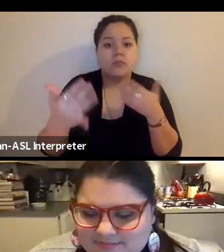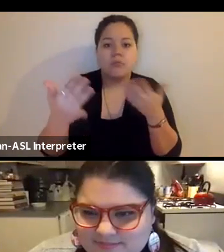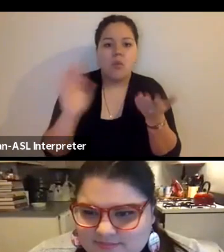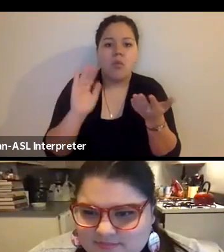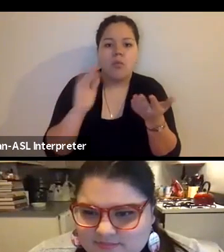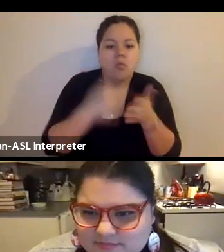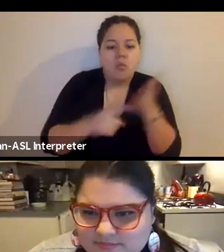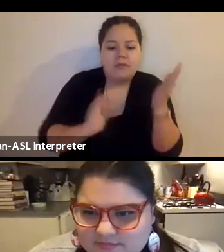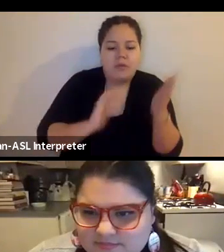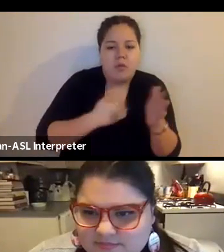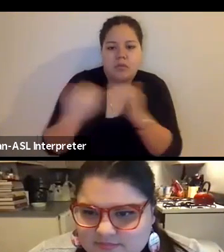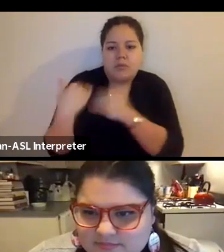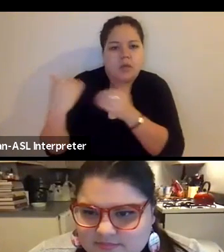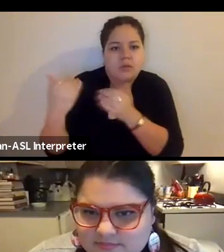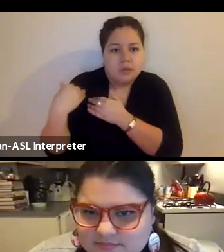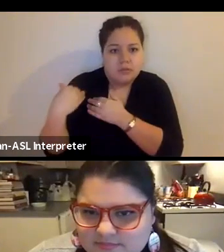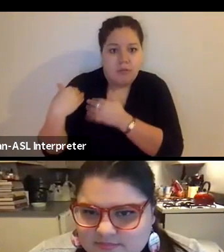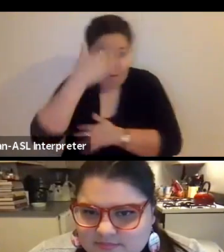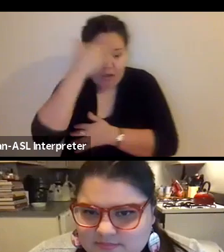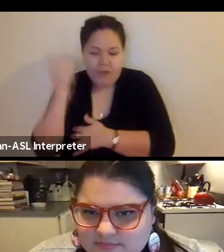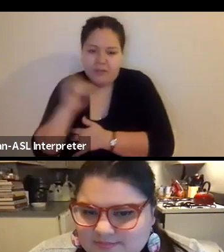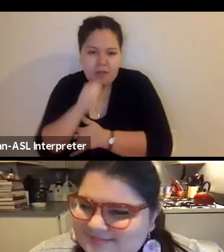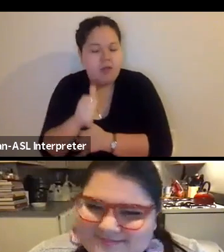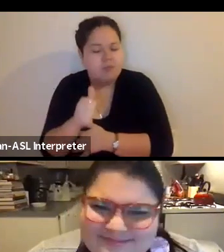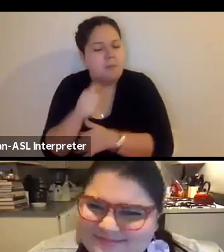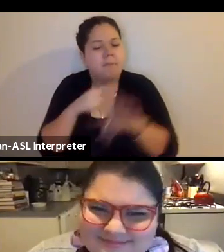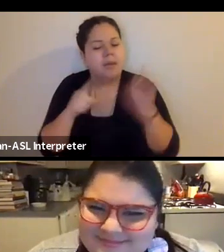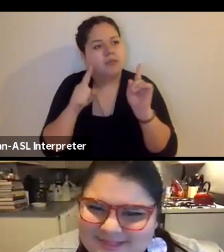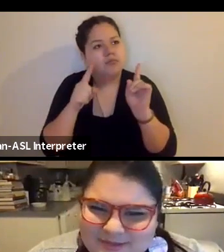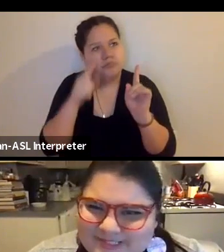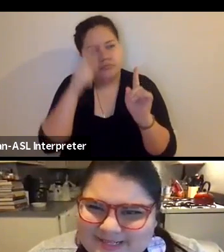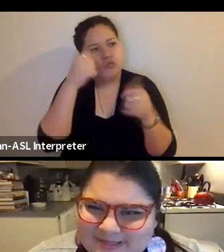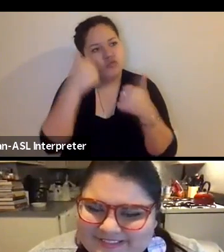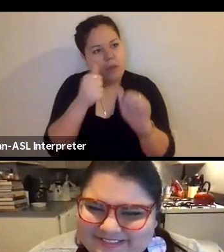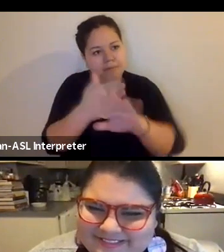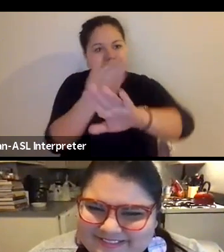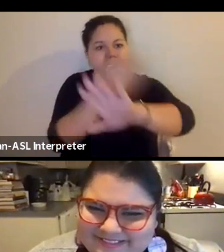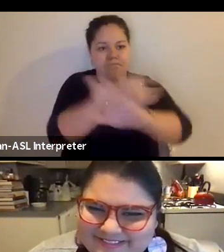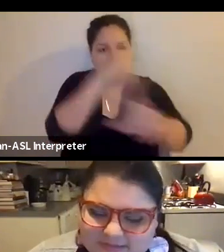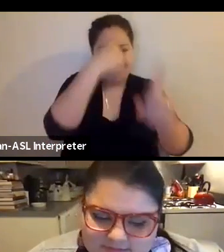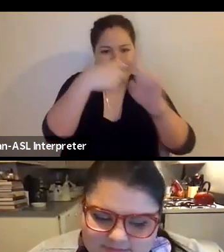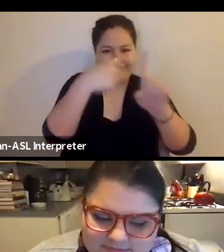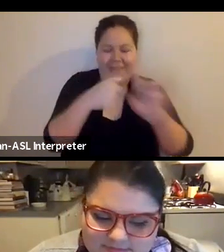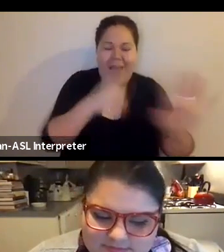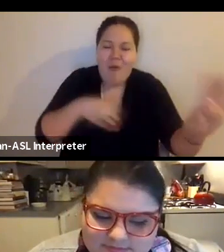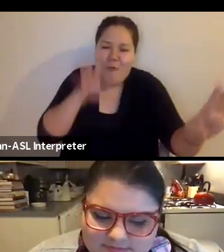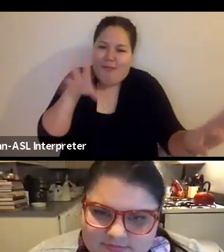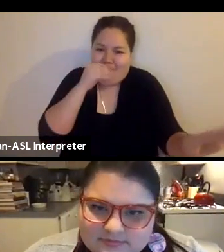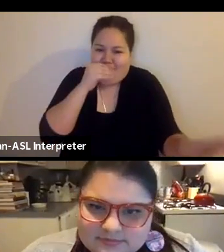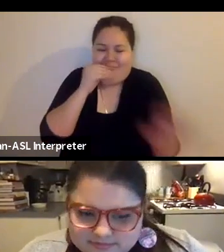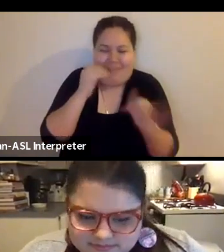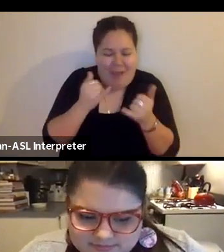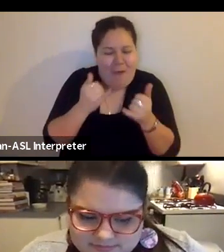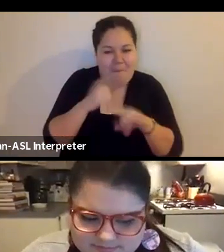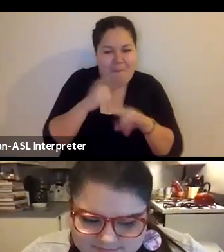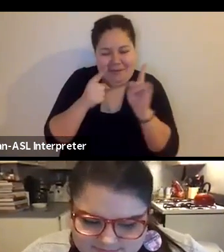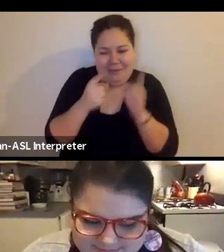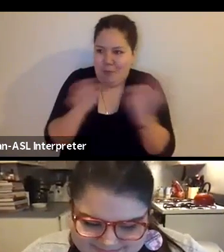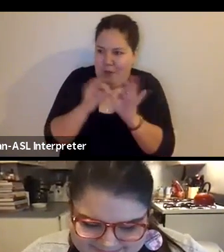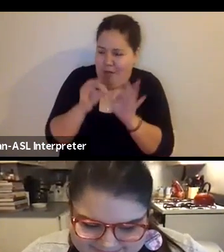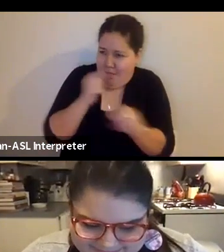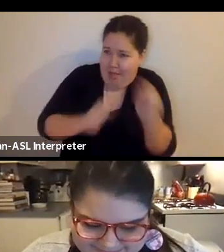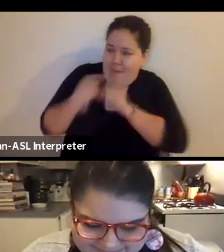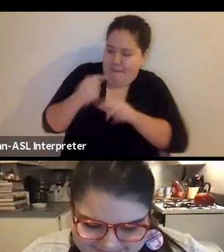move on in a good way. Okay, I'll shut up, sorry. But embedding, embedding, embedding. I'm gonna write that down. Embed, embed,